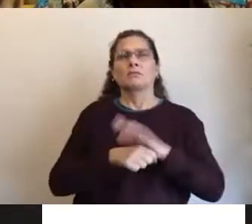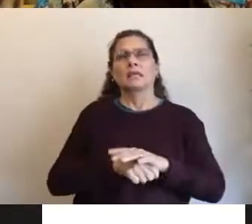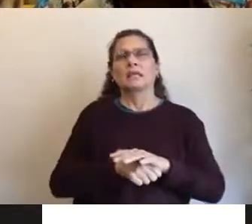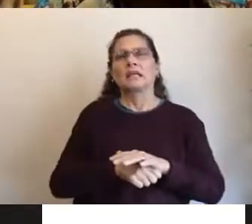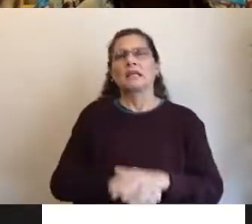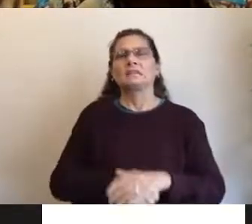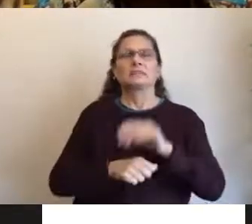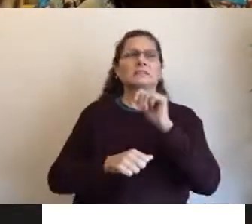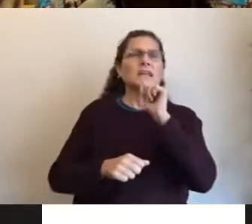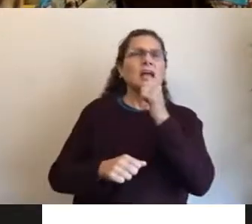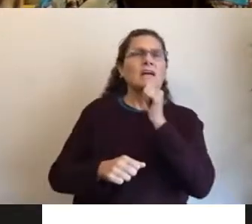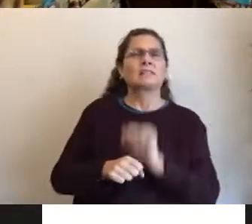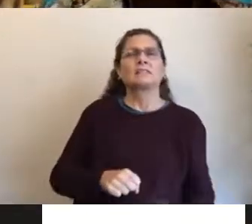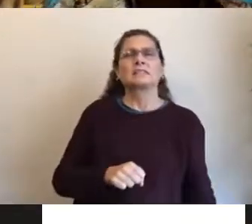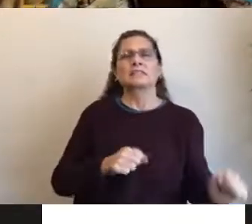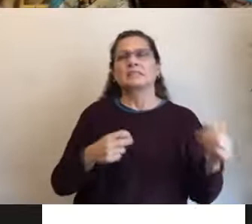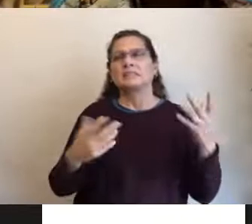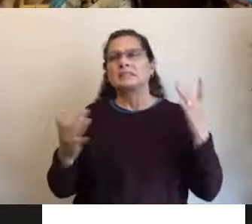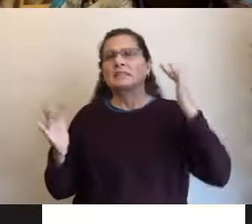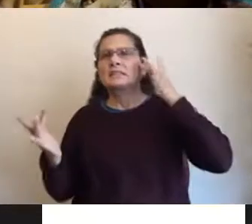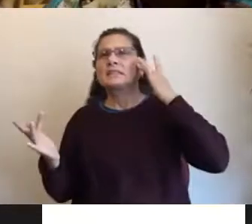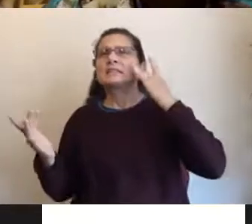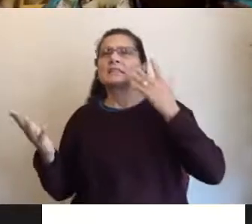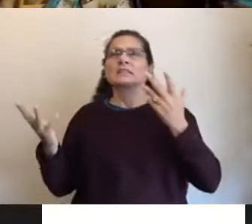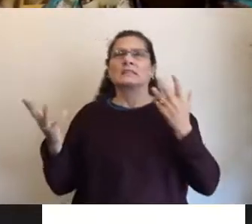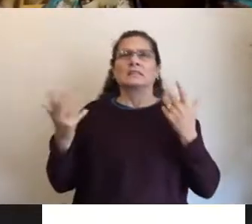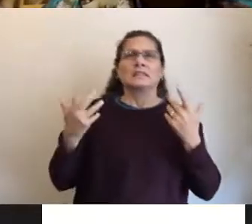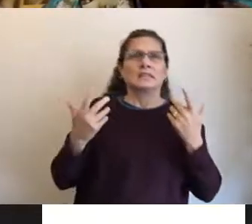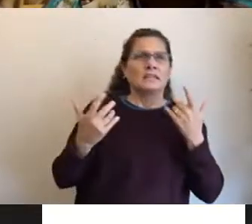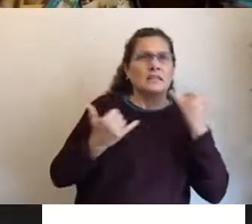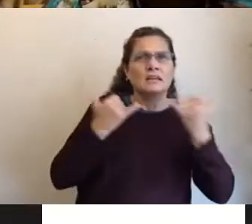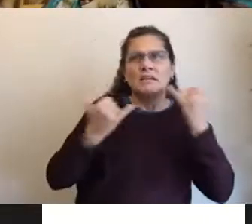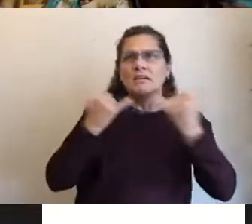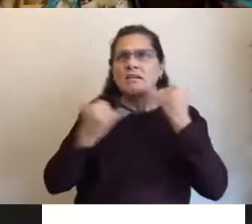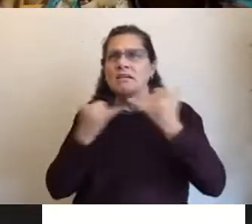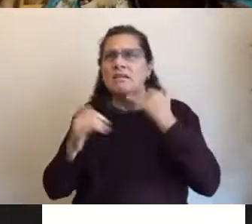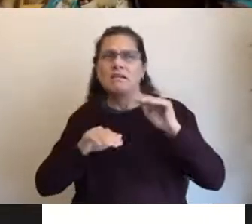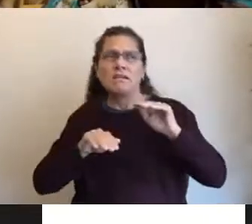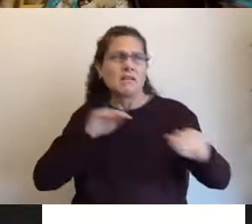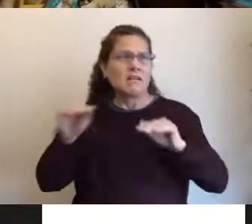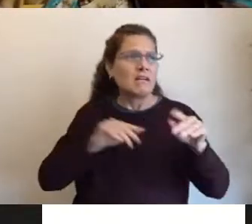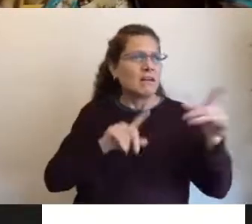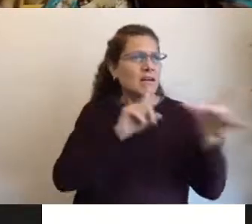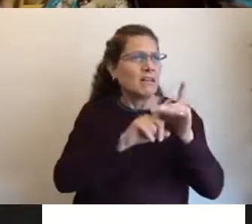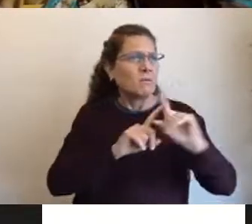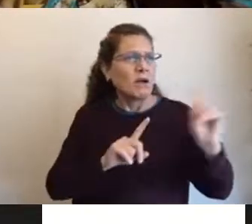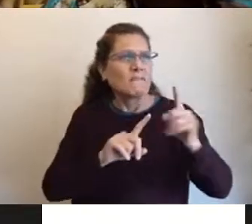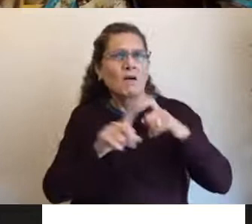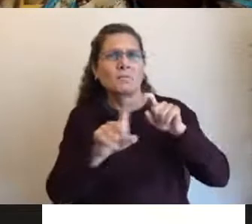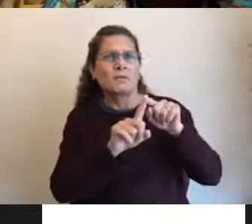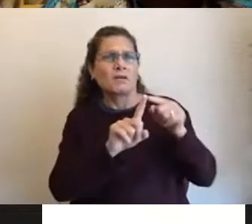investigation, severely limiting contact tracing, and have the potential to add further strain on healthcare and